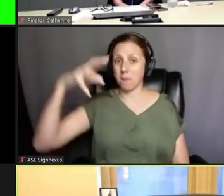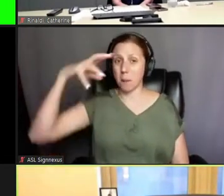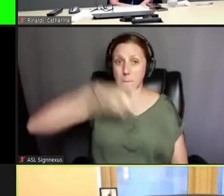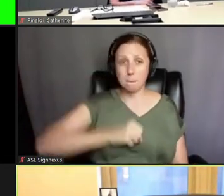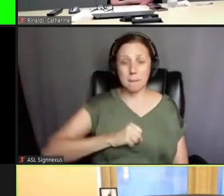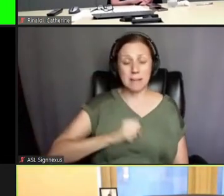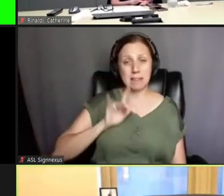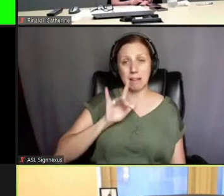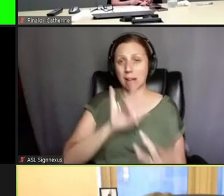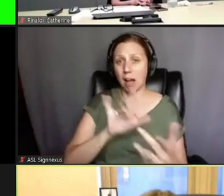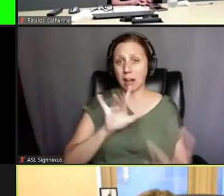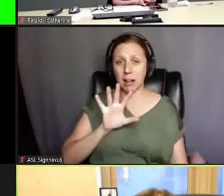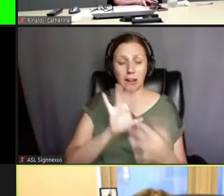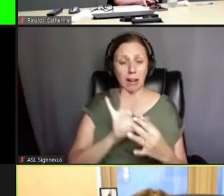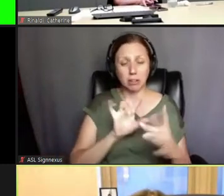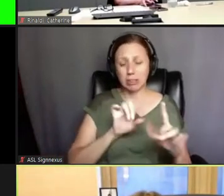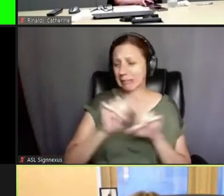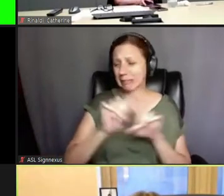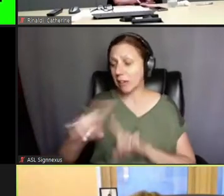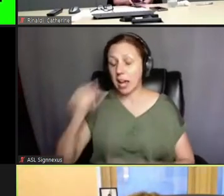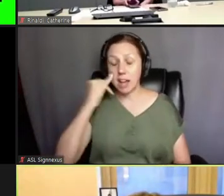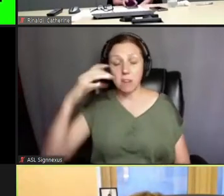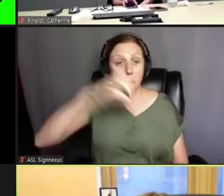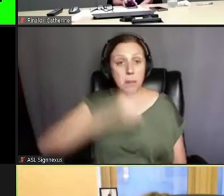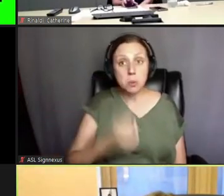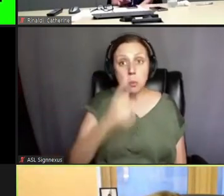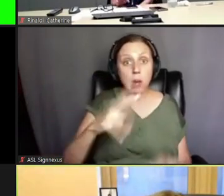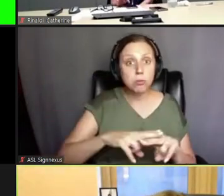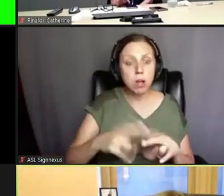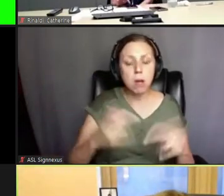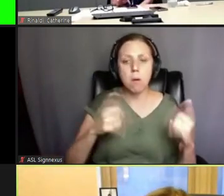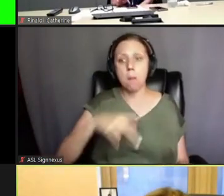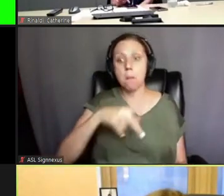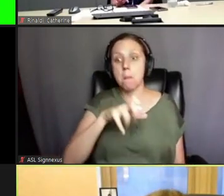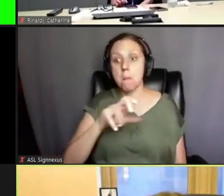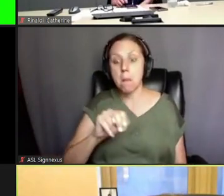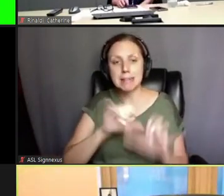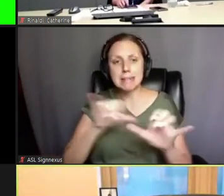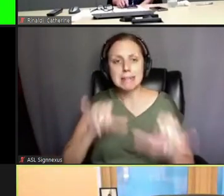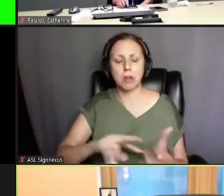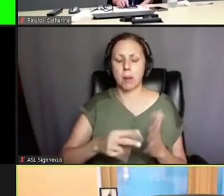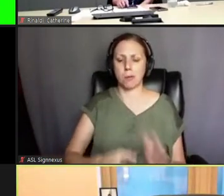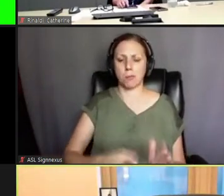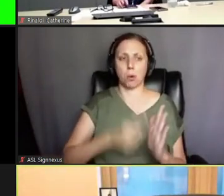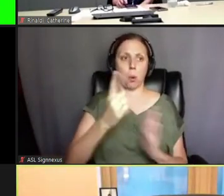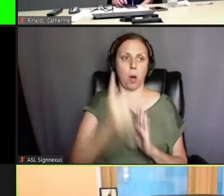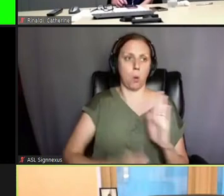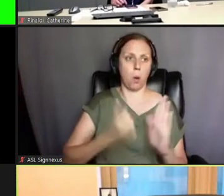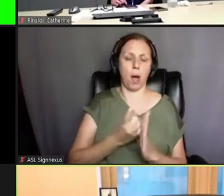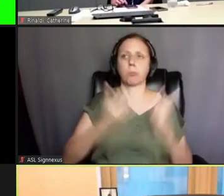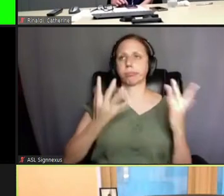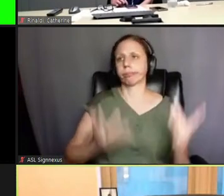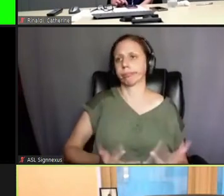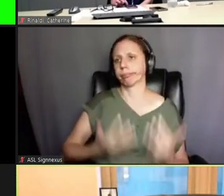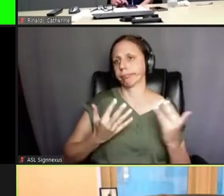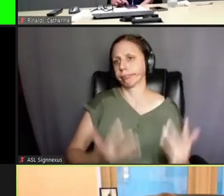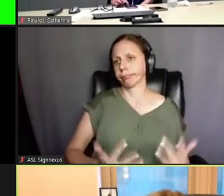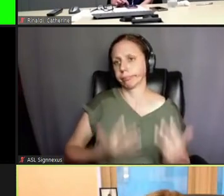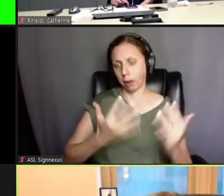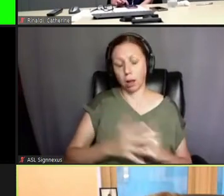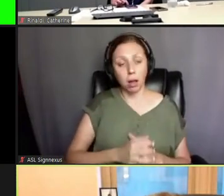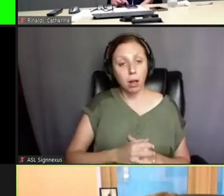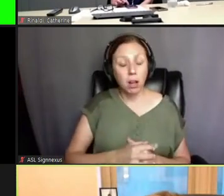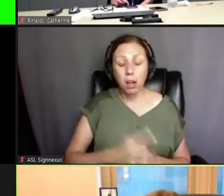and connections. And if we miss a train at Penn Station, we have to wait an hour there. So I